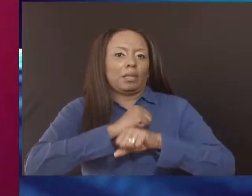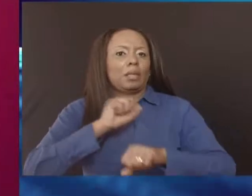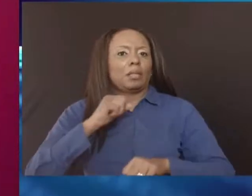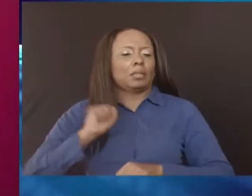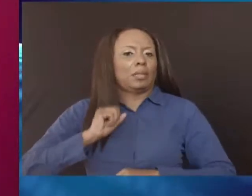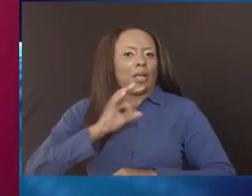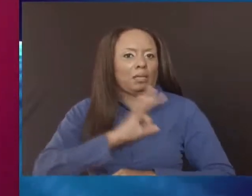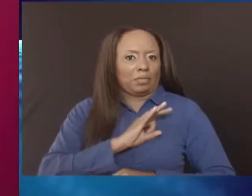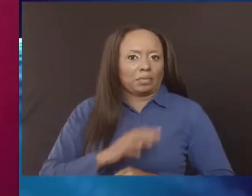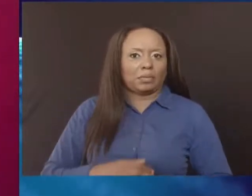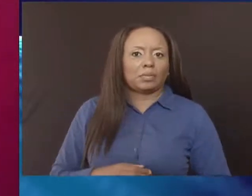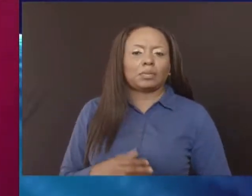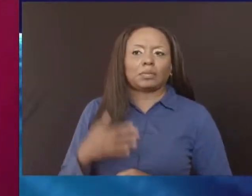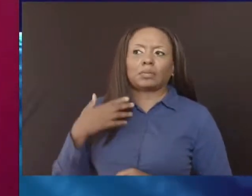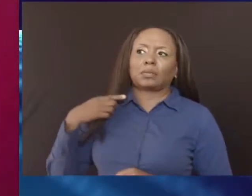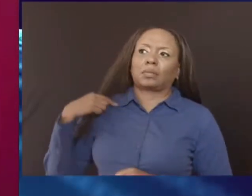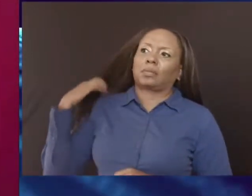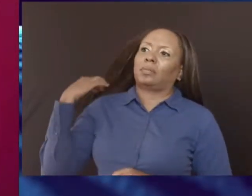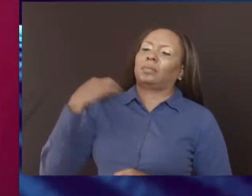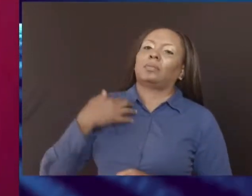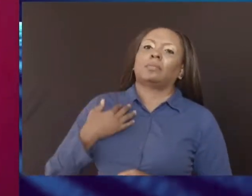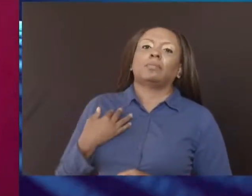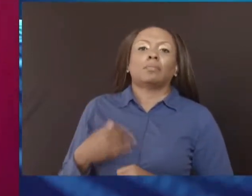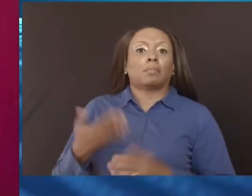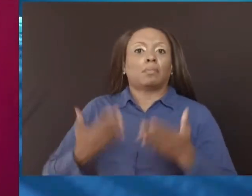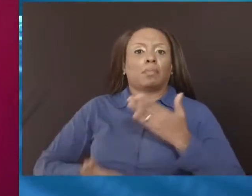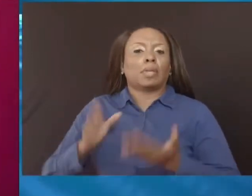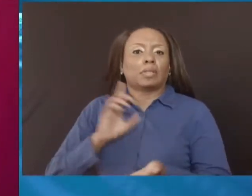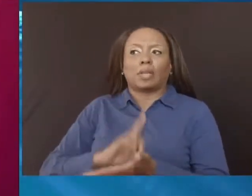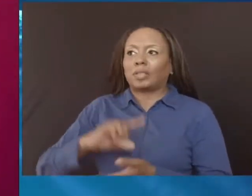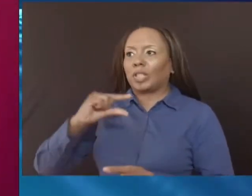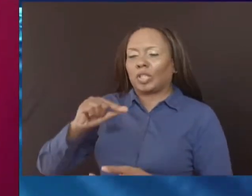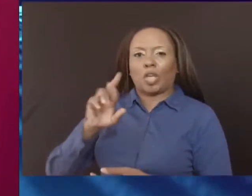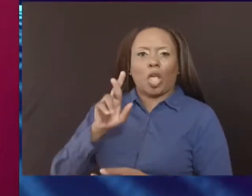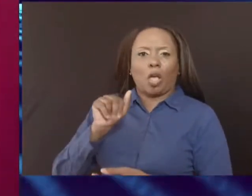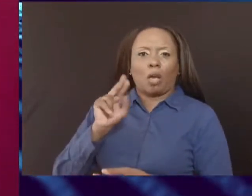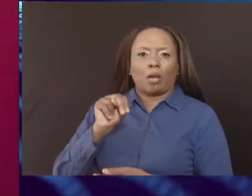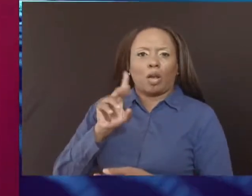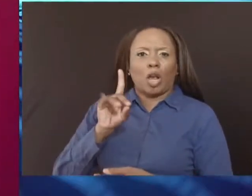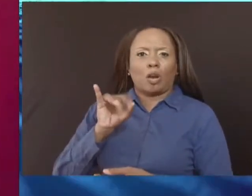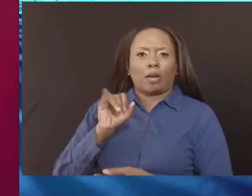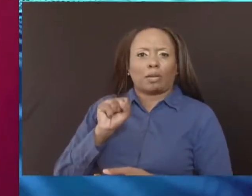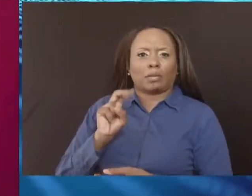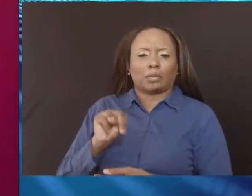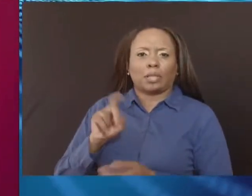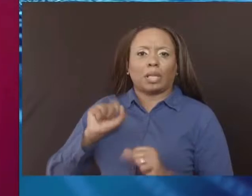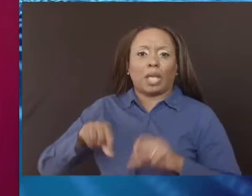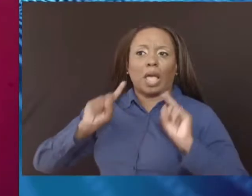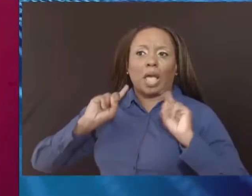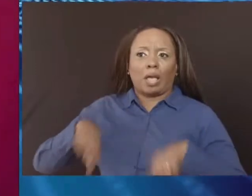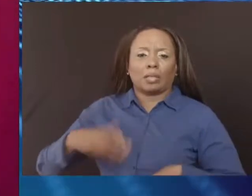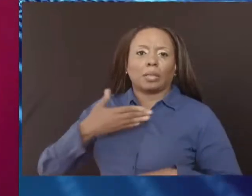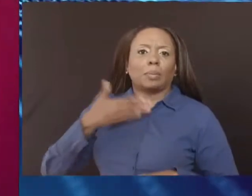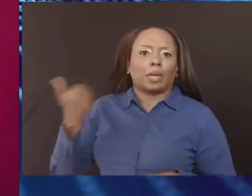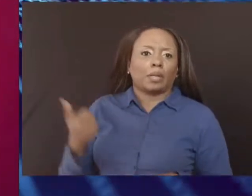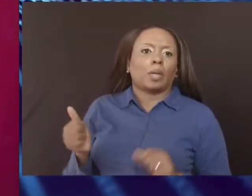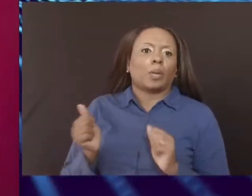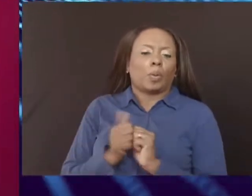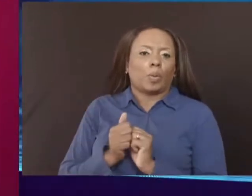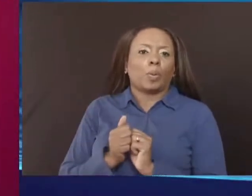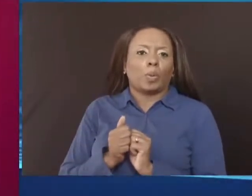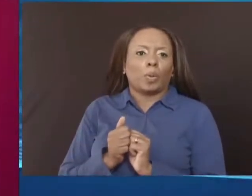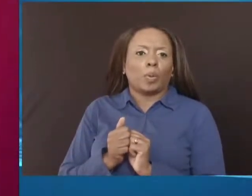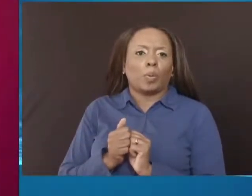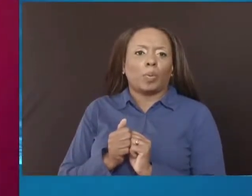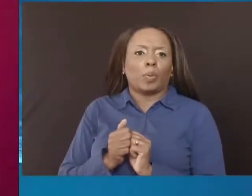It's interesting, you directed the question to me, but Dr. Grandison is actually working on this particular area with the coroner's office,